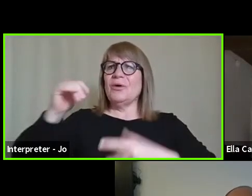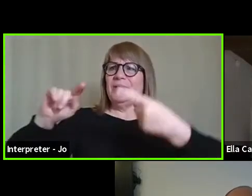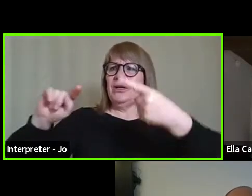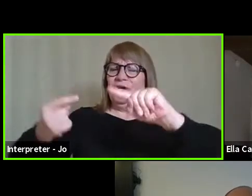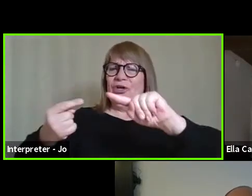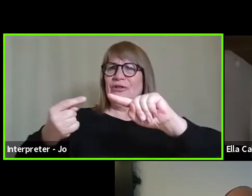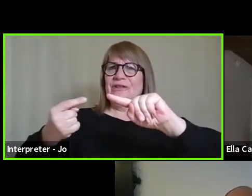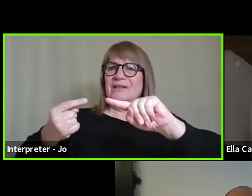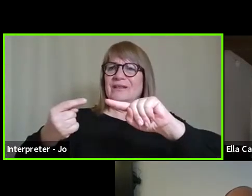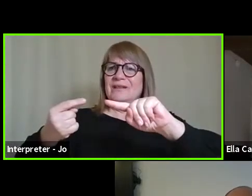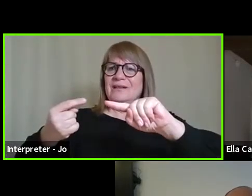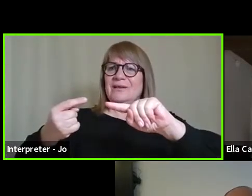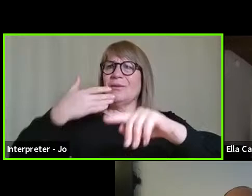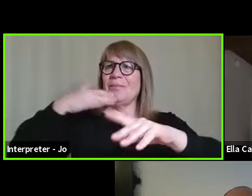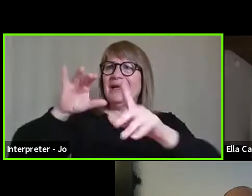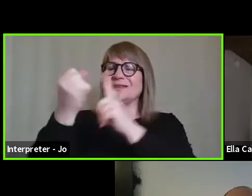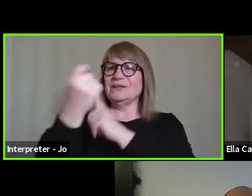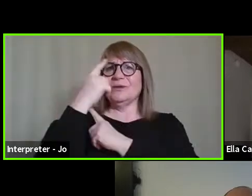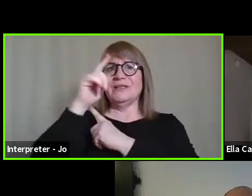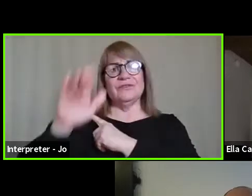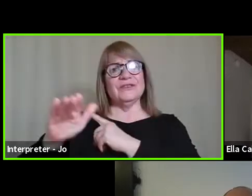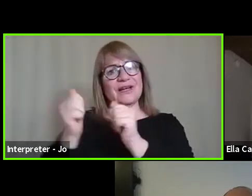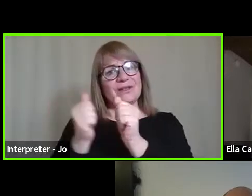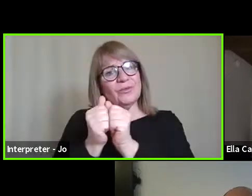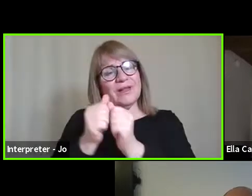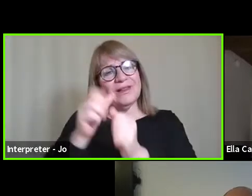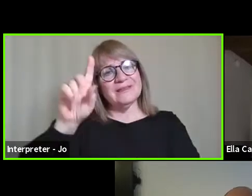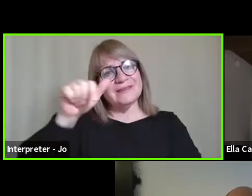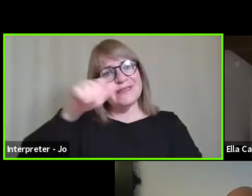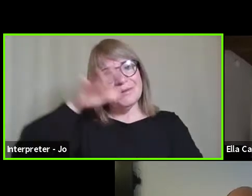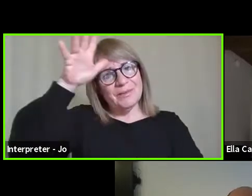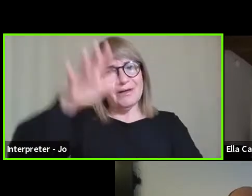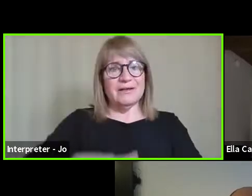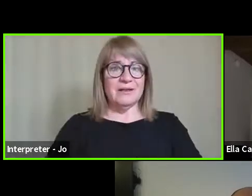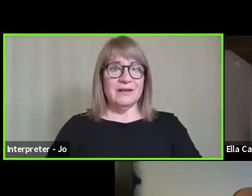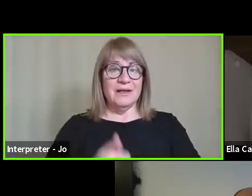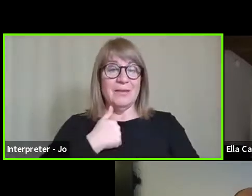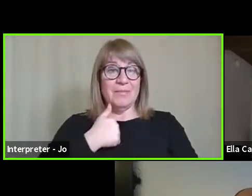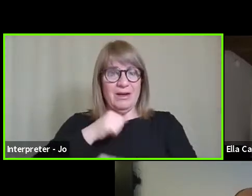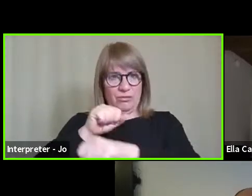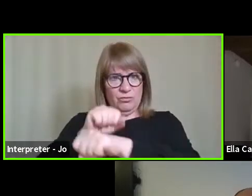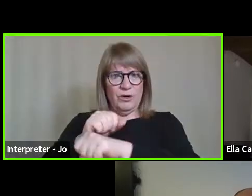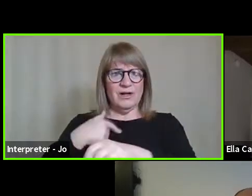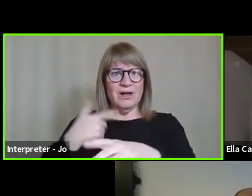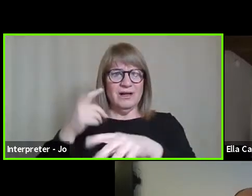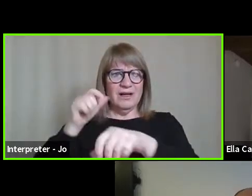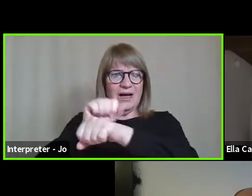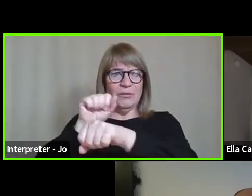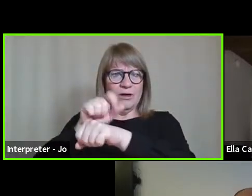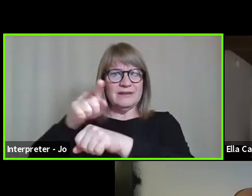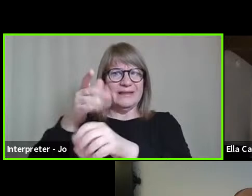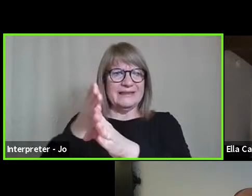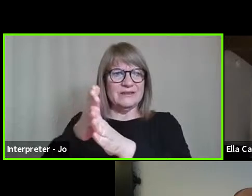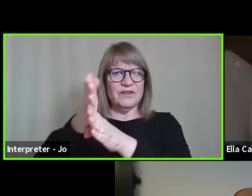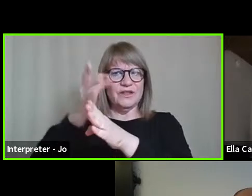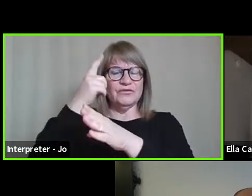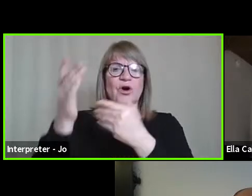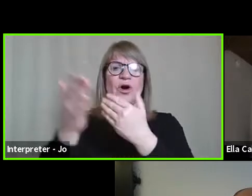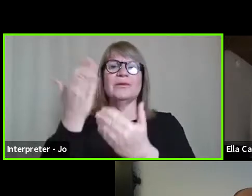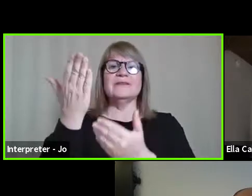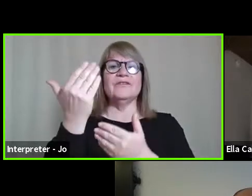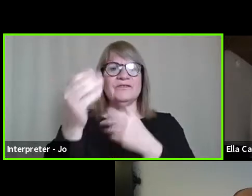parent um interestingly in my own work um as i said i you know i worked in this field for almost 15 years